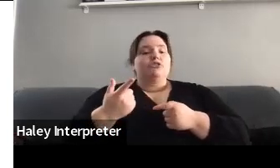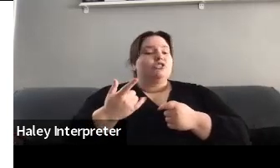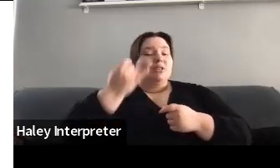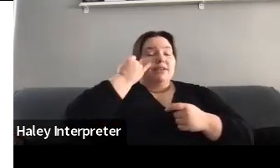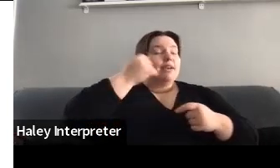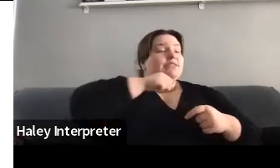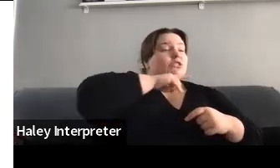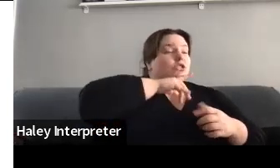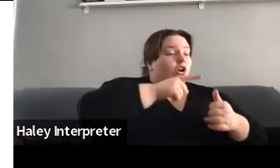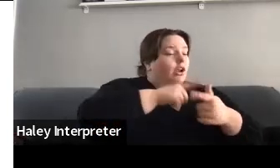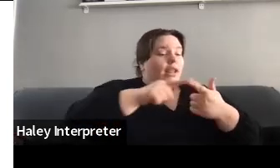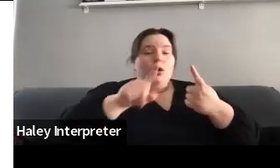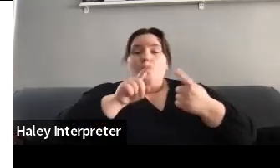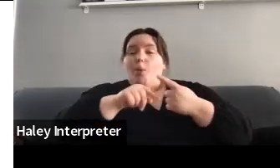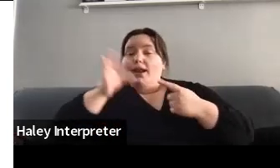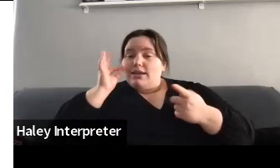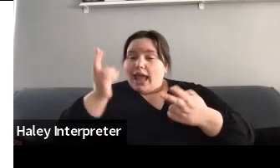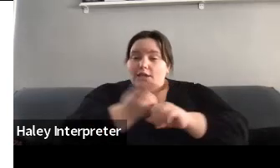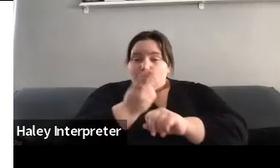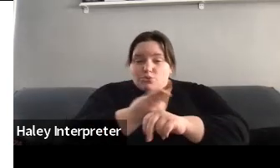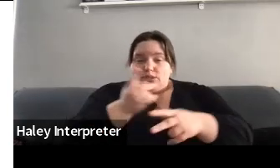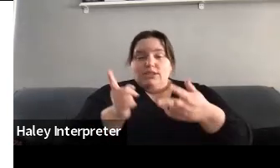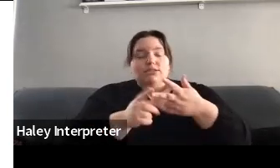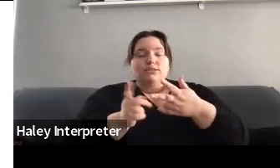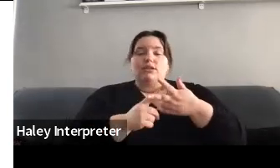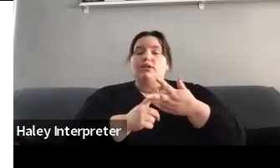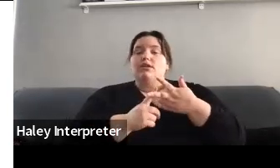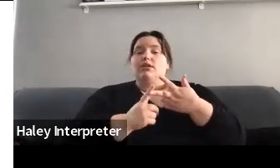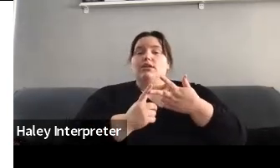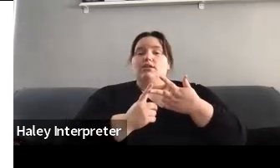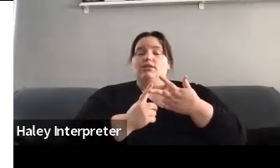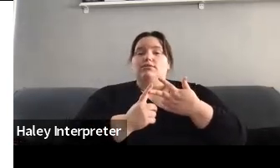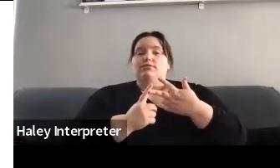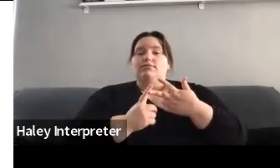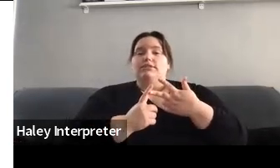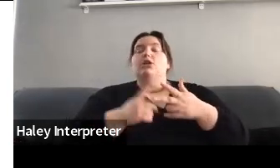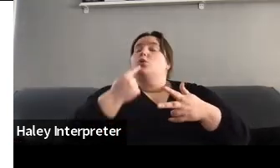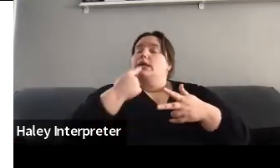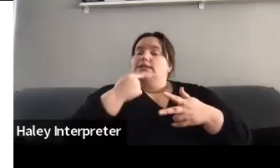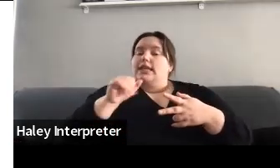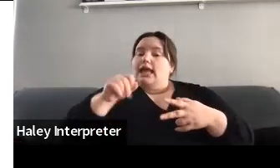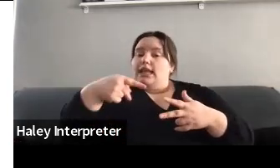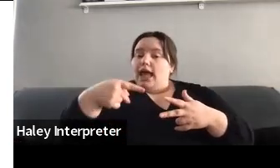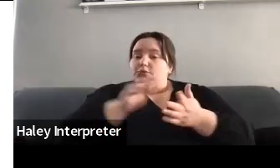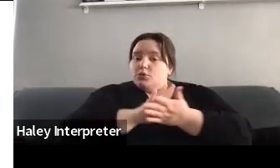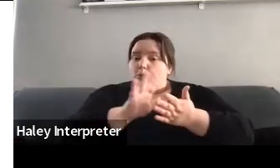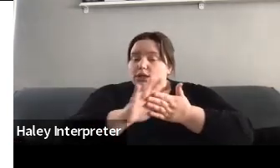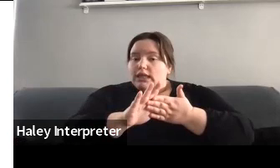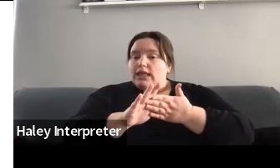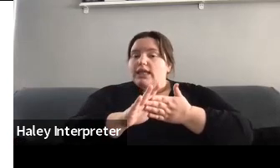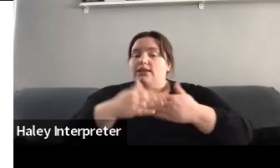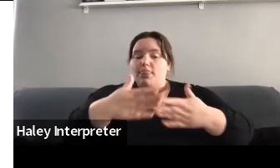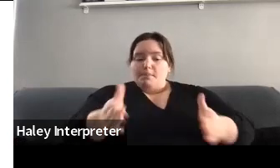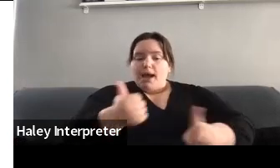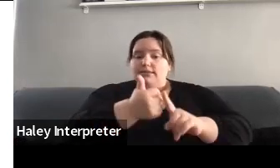it might be. You can tell they have to clean the litter box at that time. And so those